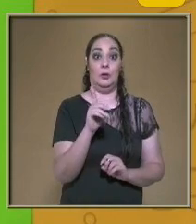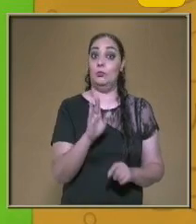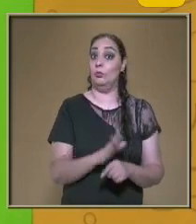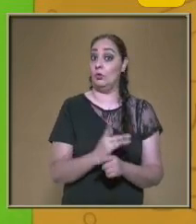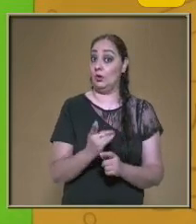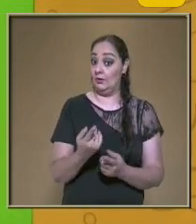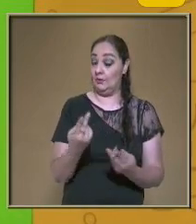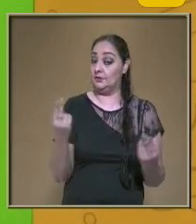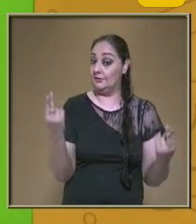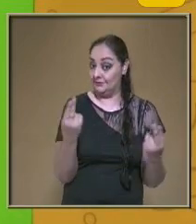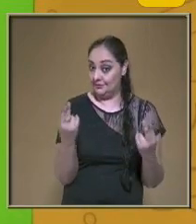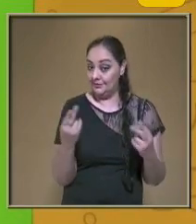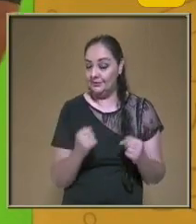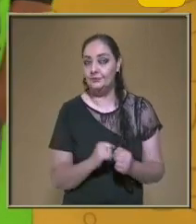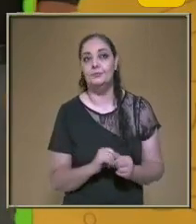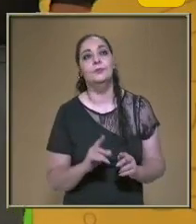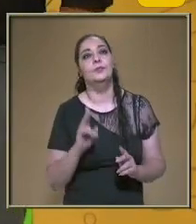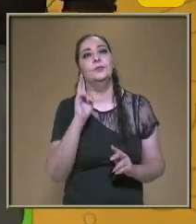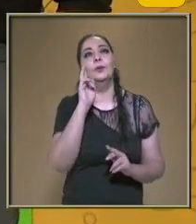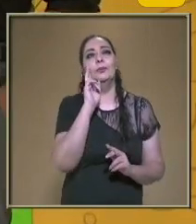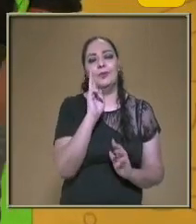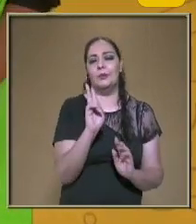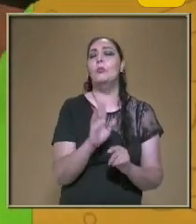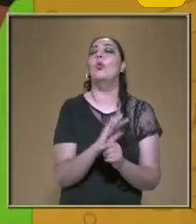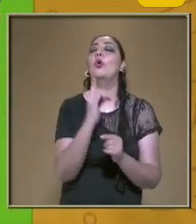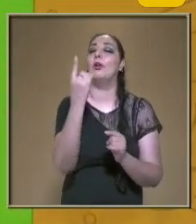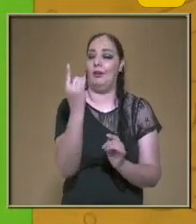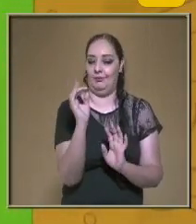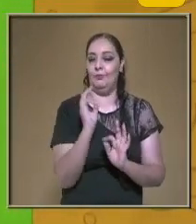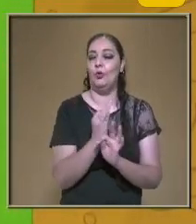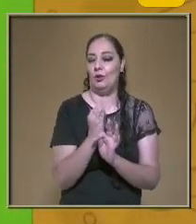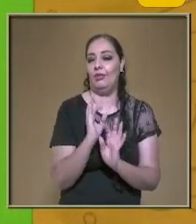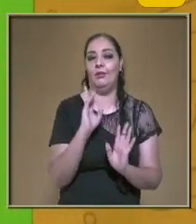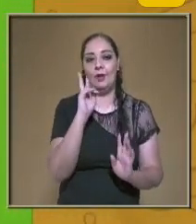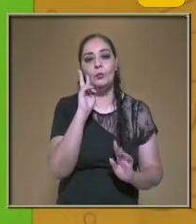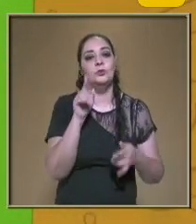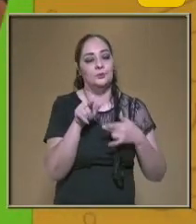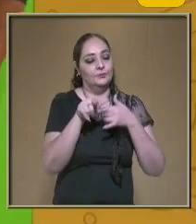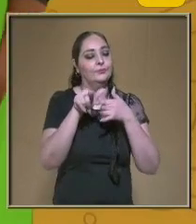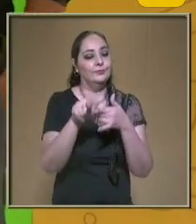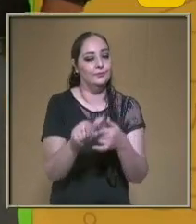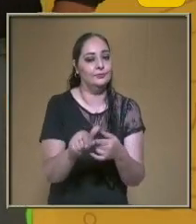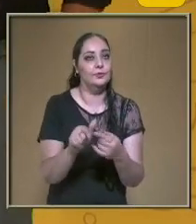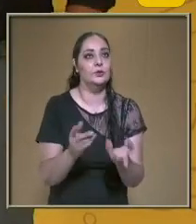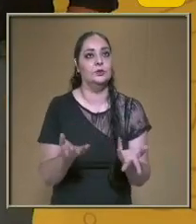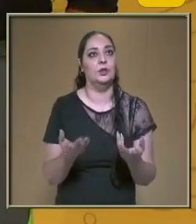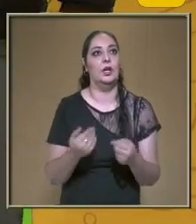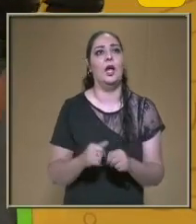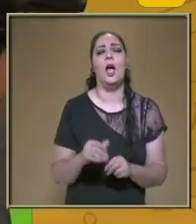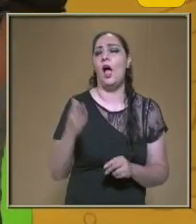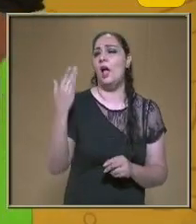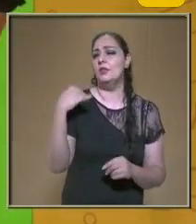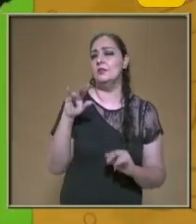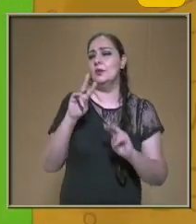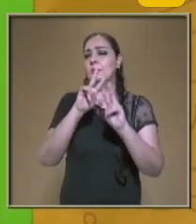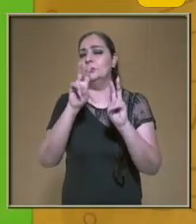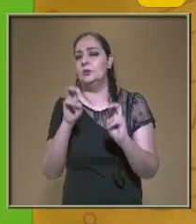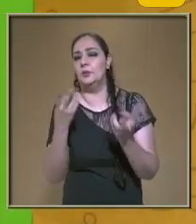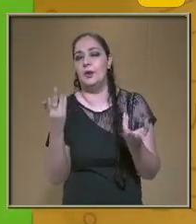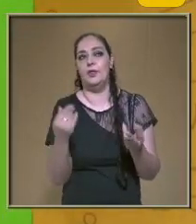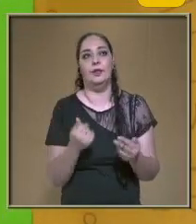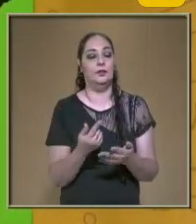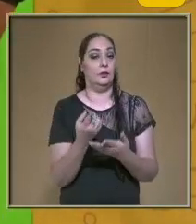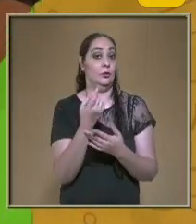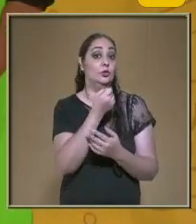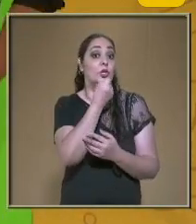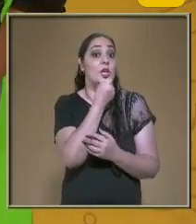it. Okay, you'll see why. Okay, let's continue. We were been talking about